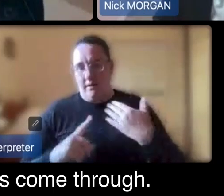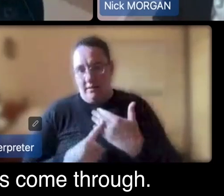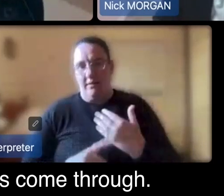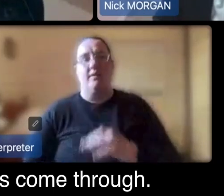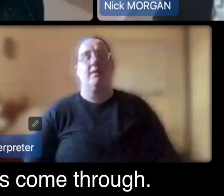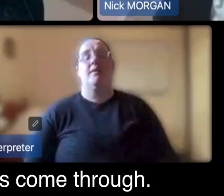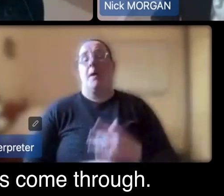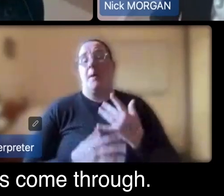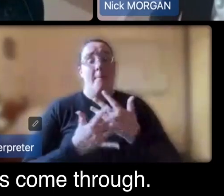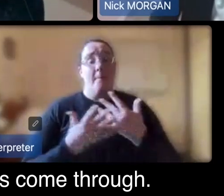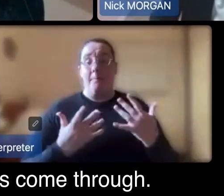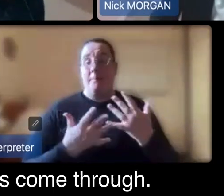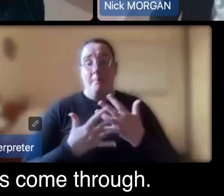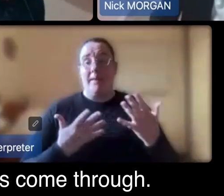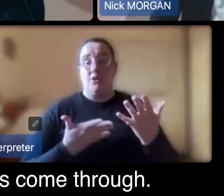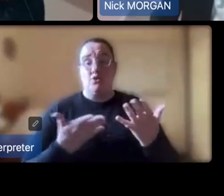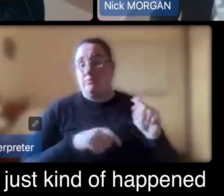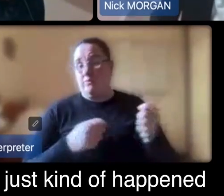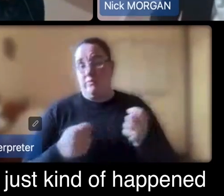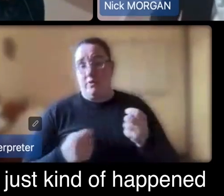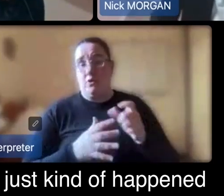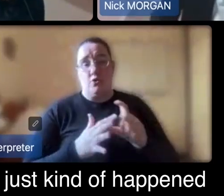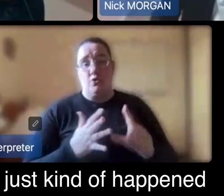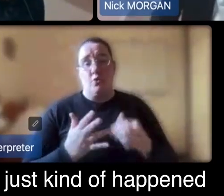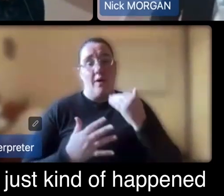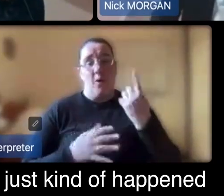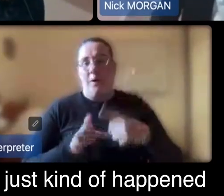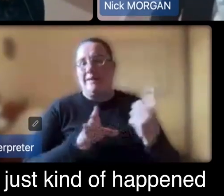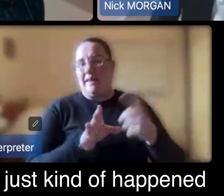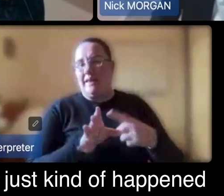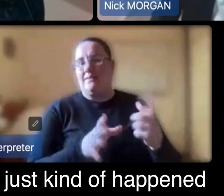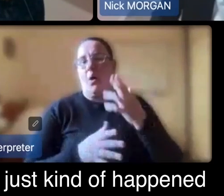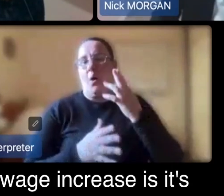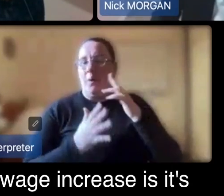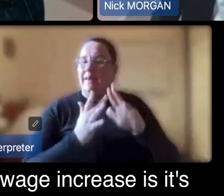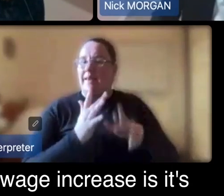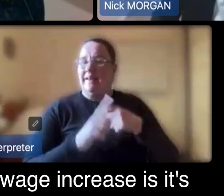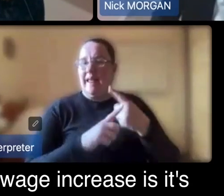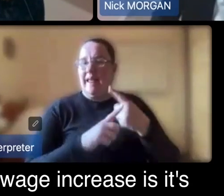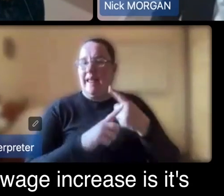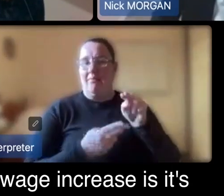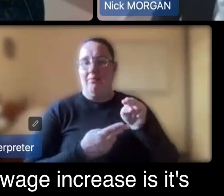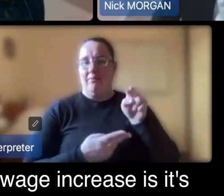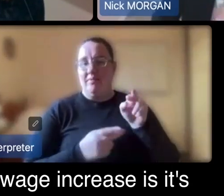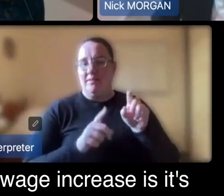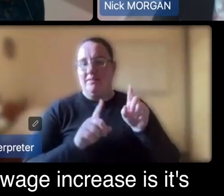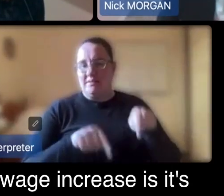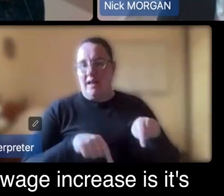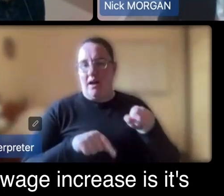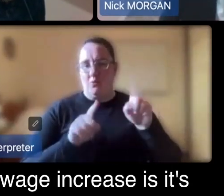the indexation increases come through. A big benefit of the timing of just kind of happened this way of the Fair